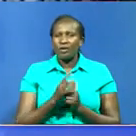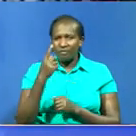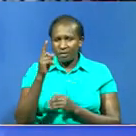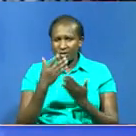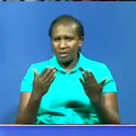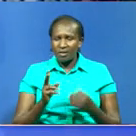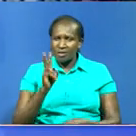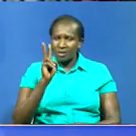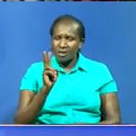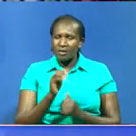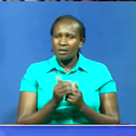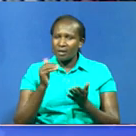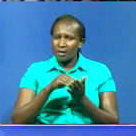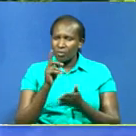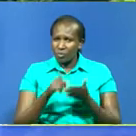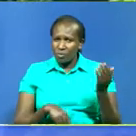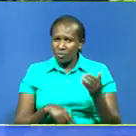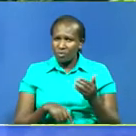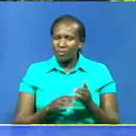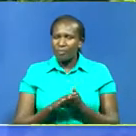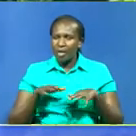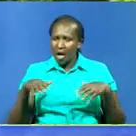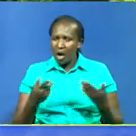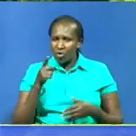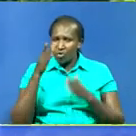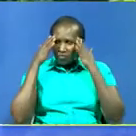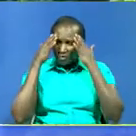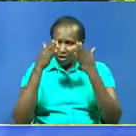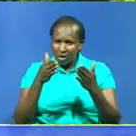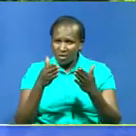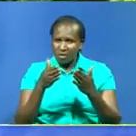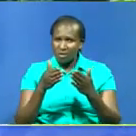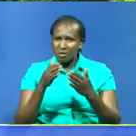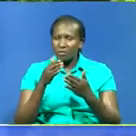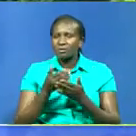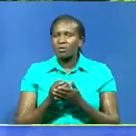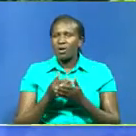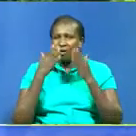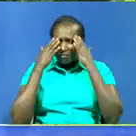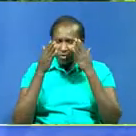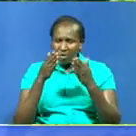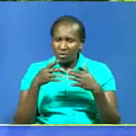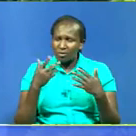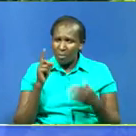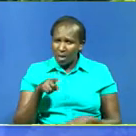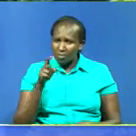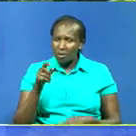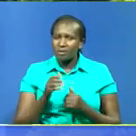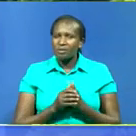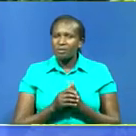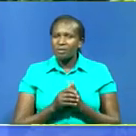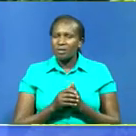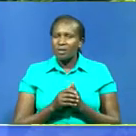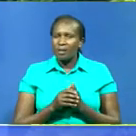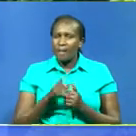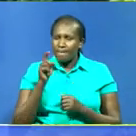The second thing is, how focused are you in delivering that? Focus means in lazima plan. I have to plan